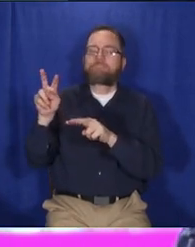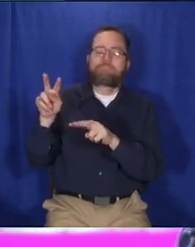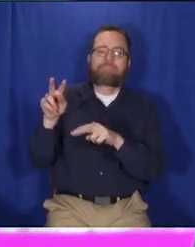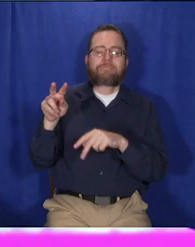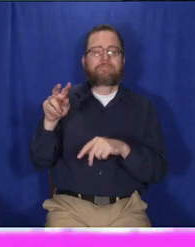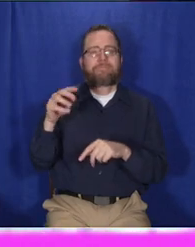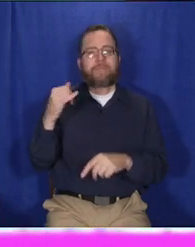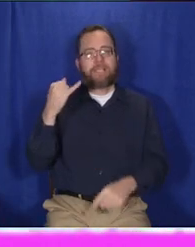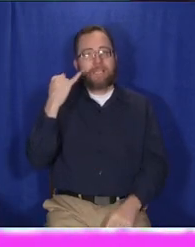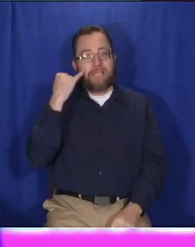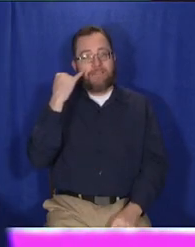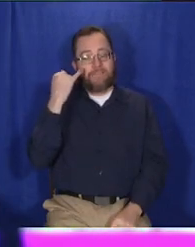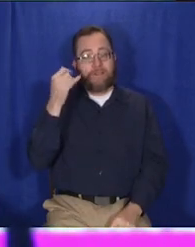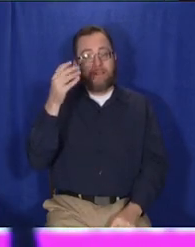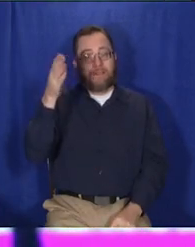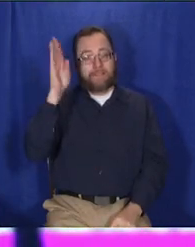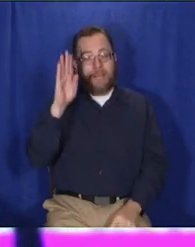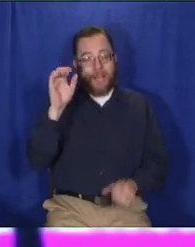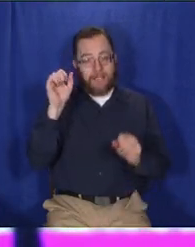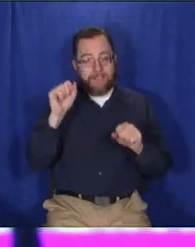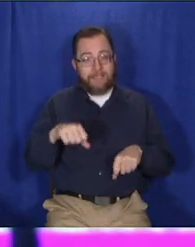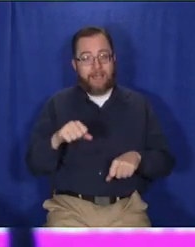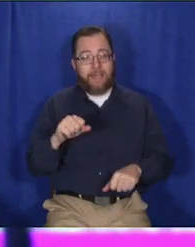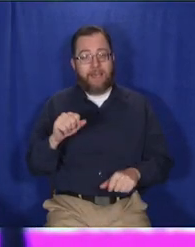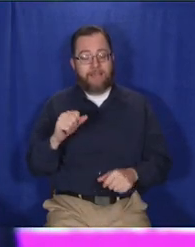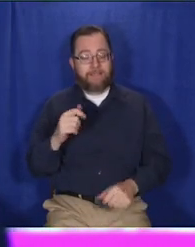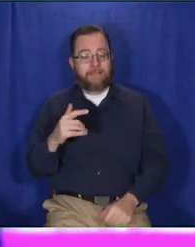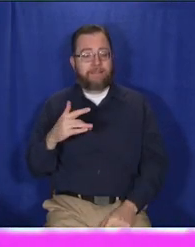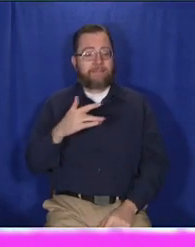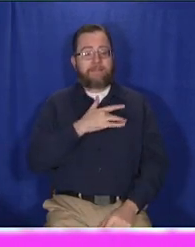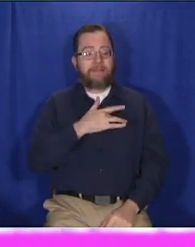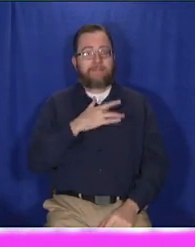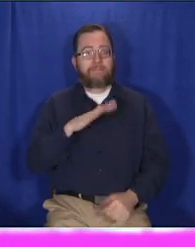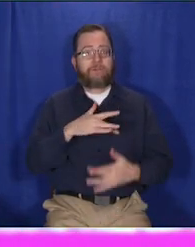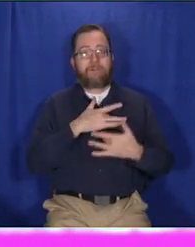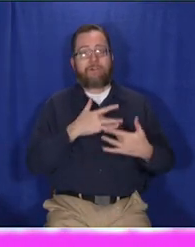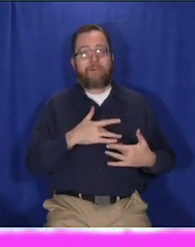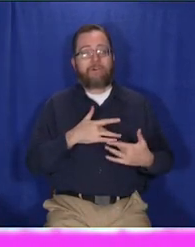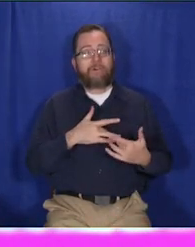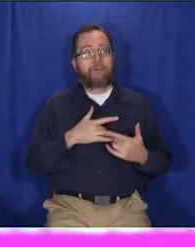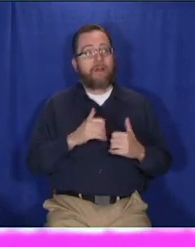if God can create wonder in your heart with a sunset,